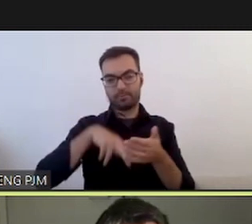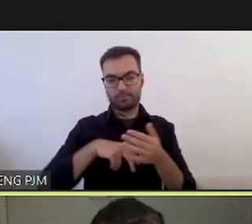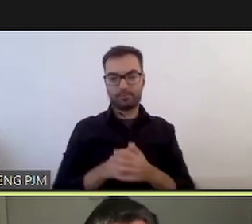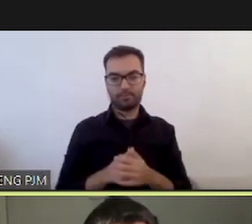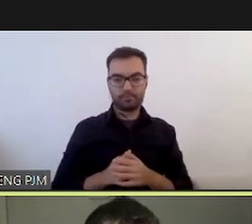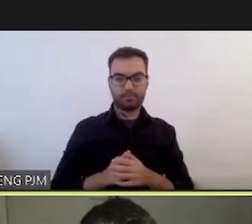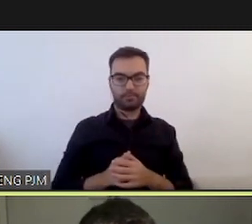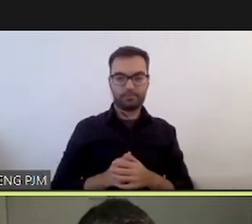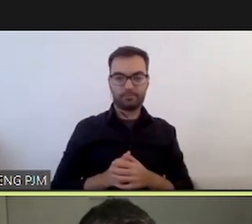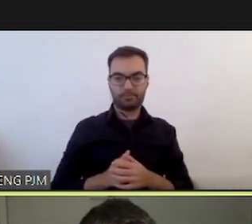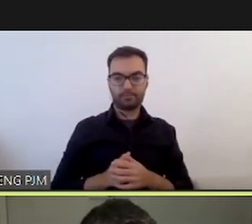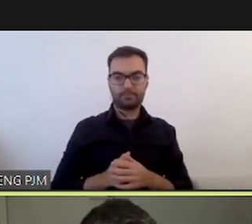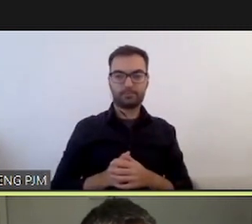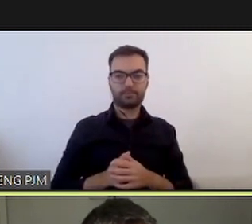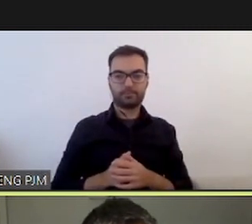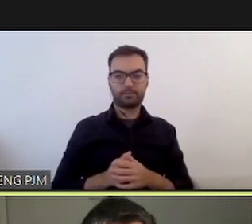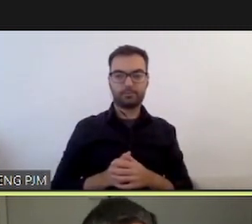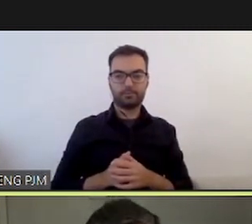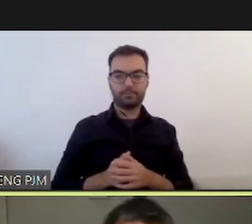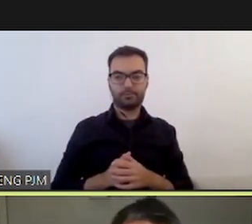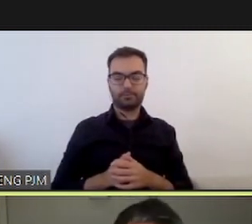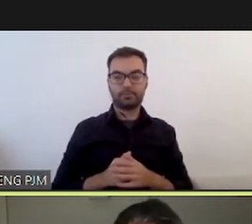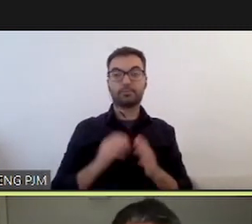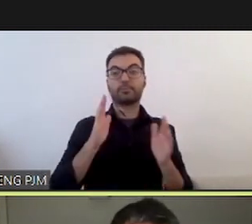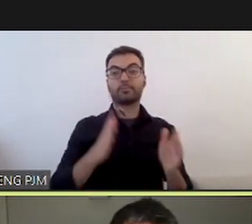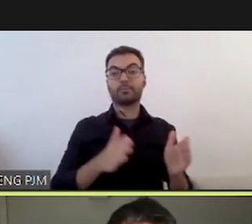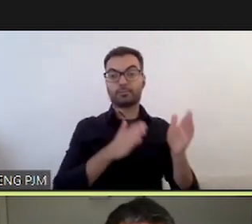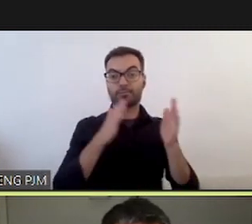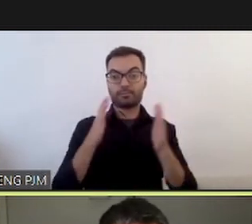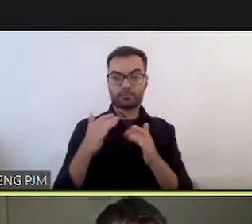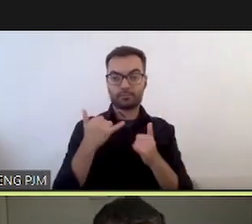our accessibility audit. And then if you